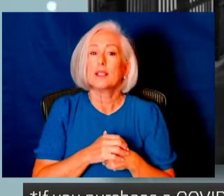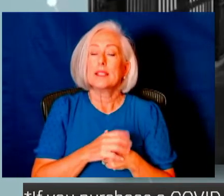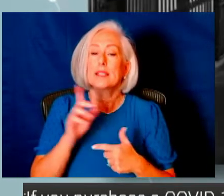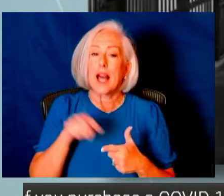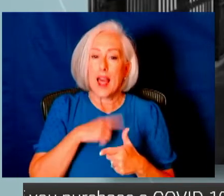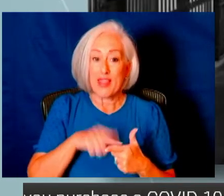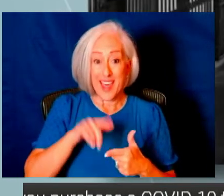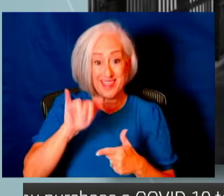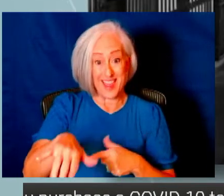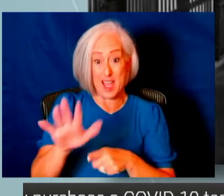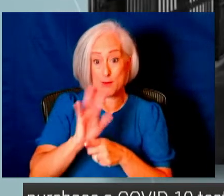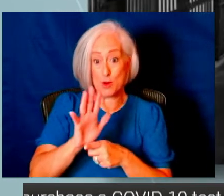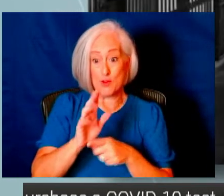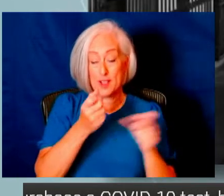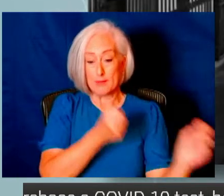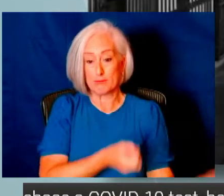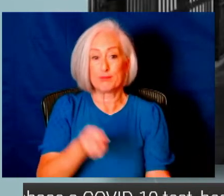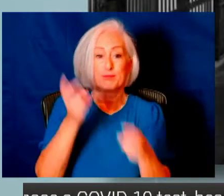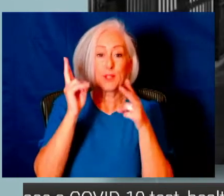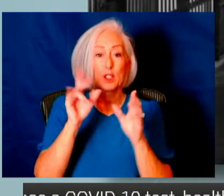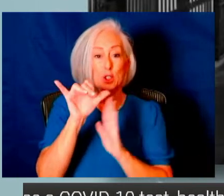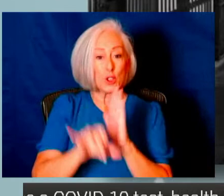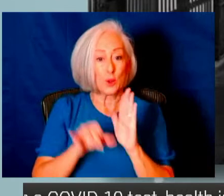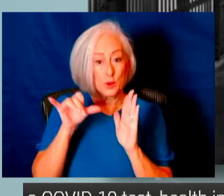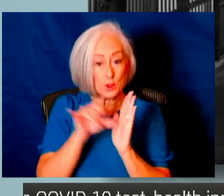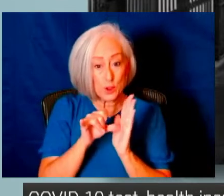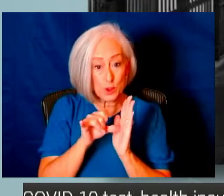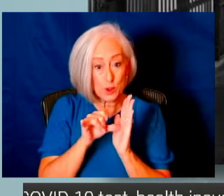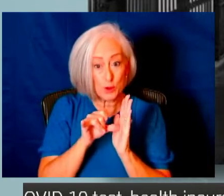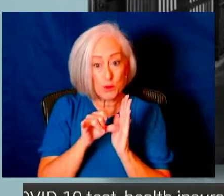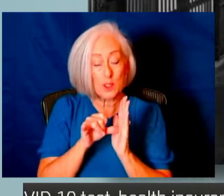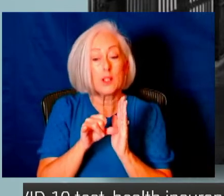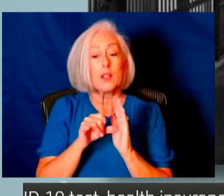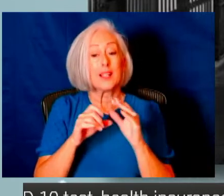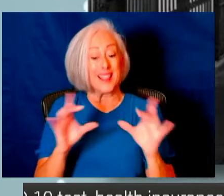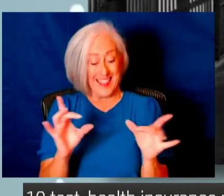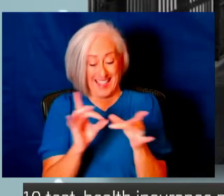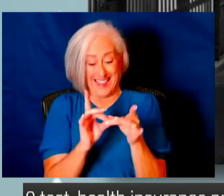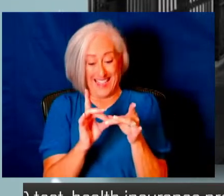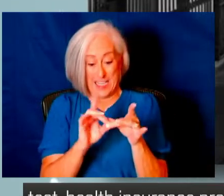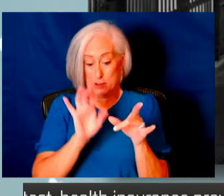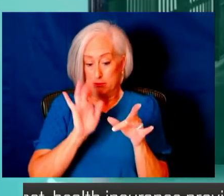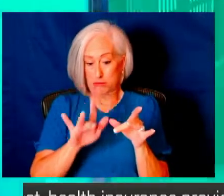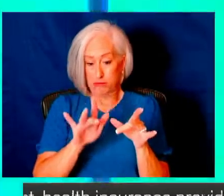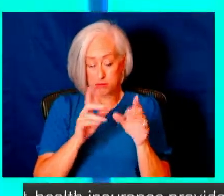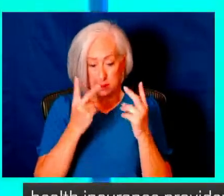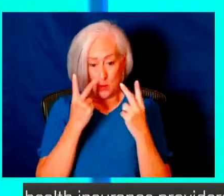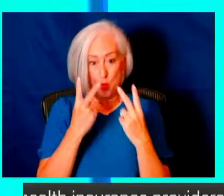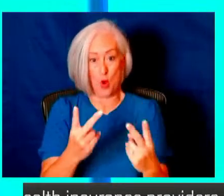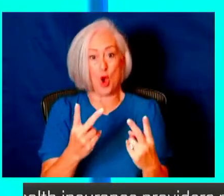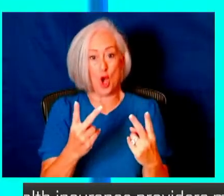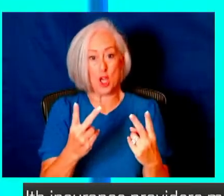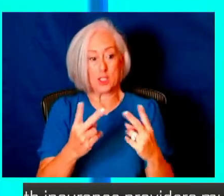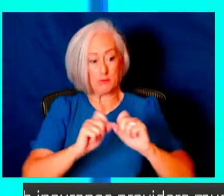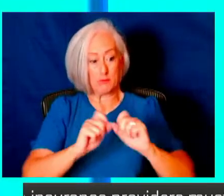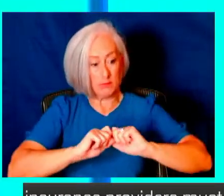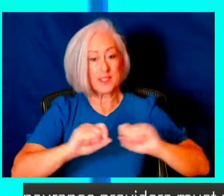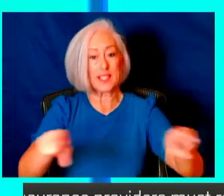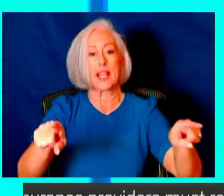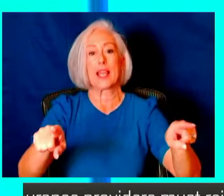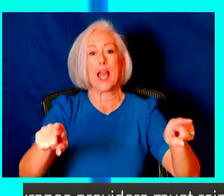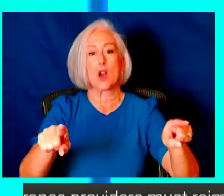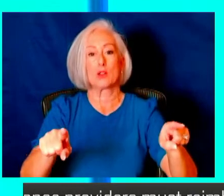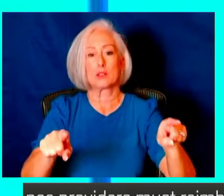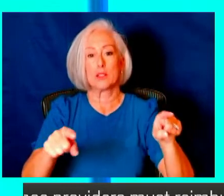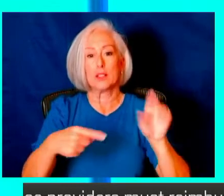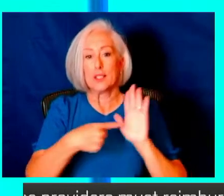We put it on YouTube. We are sending the link out. We are presenting it at conferences and in community settings across